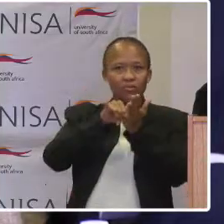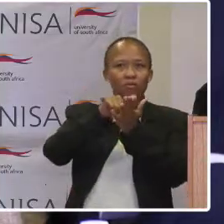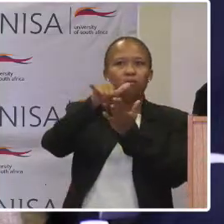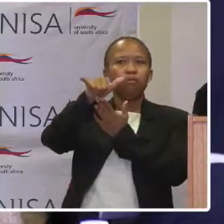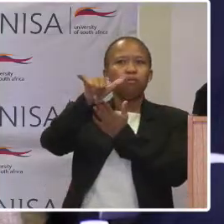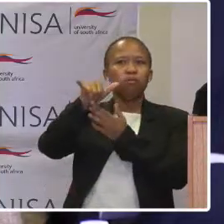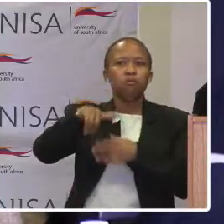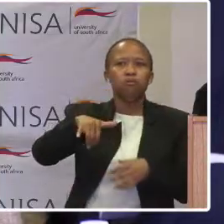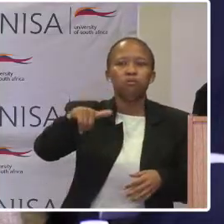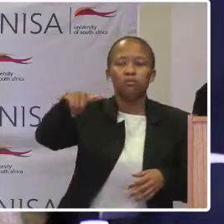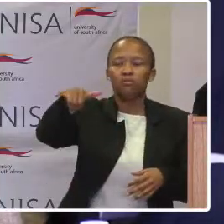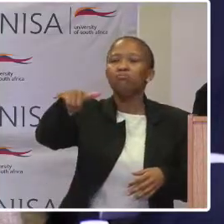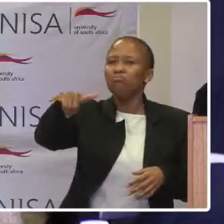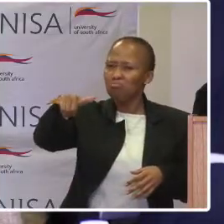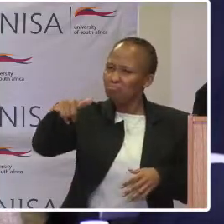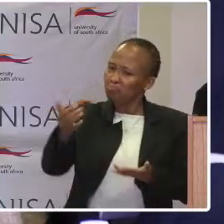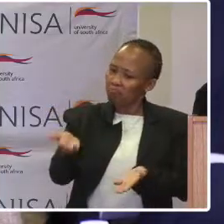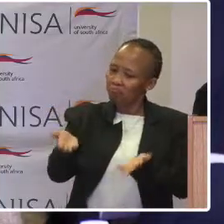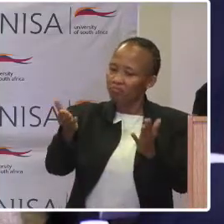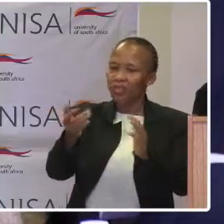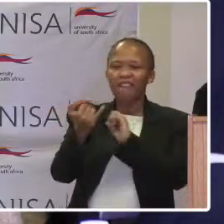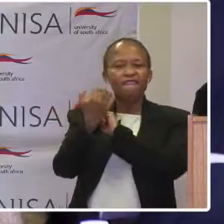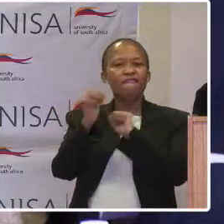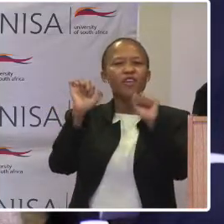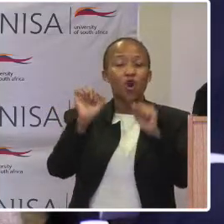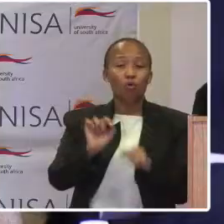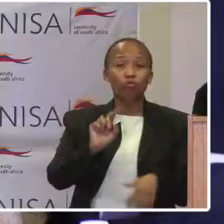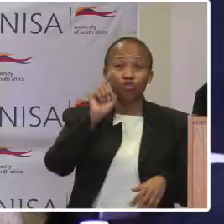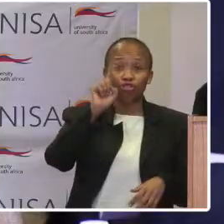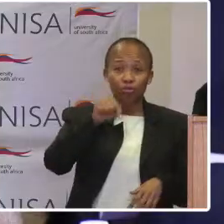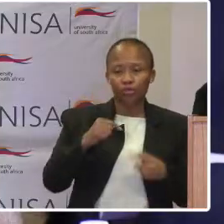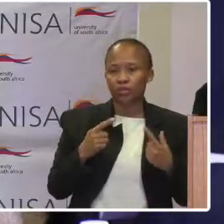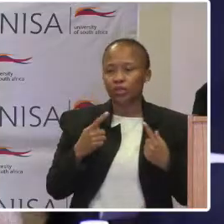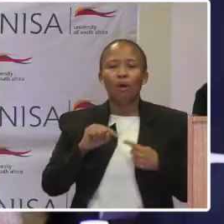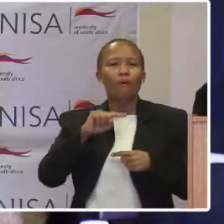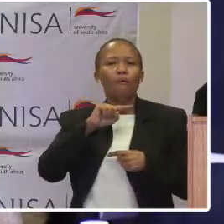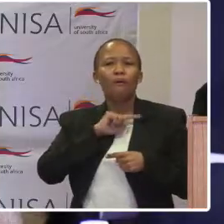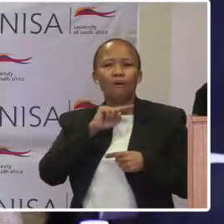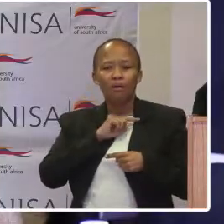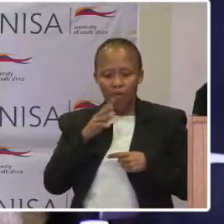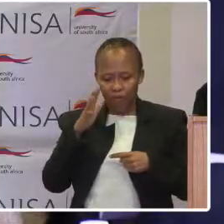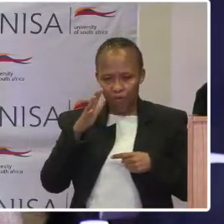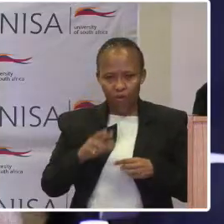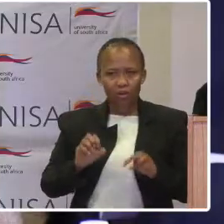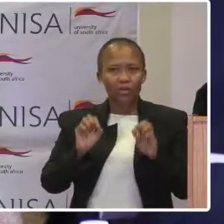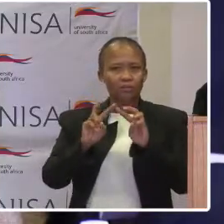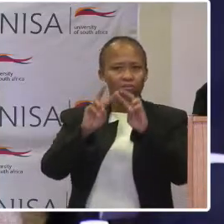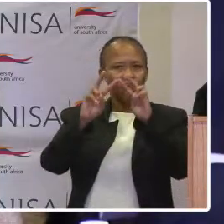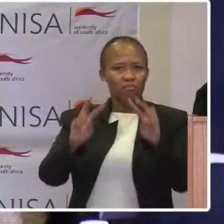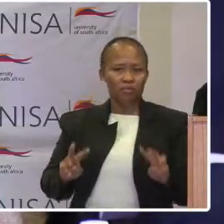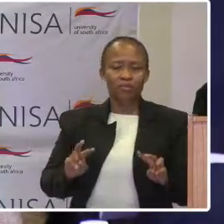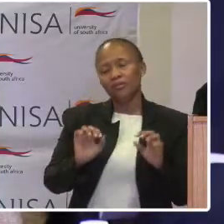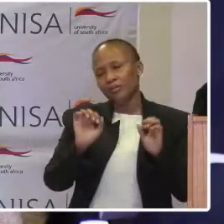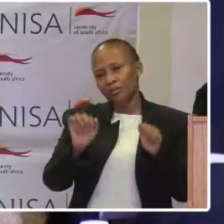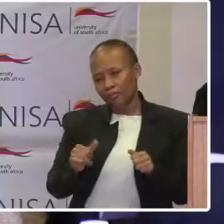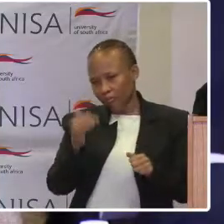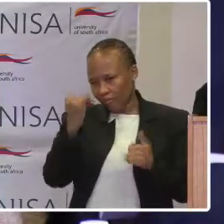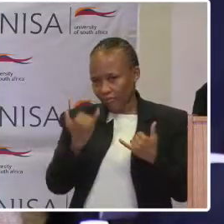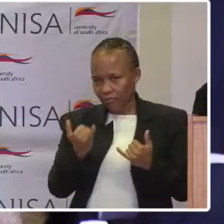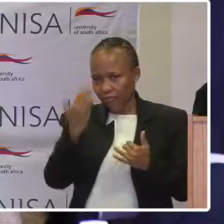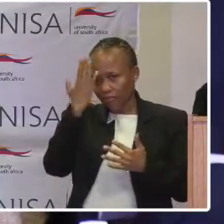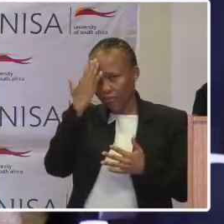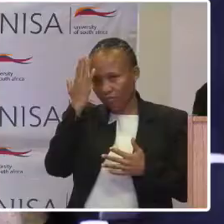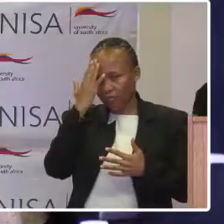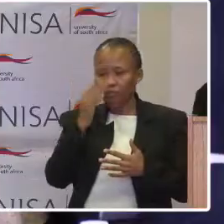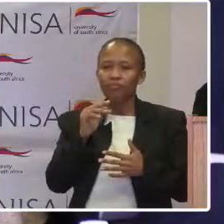For peaceful purposes, so that there is peace We are aware of what is happening in Russia